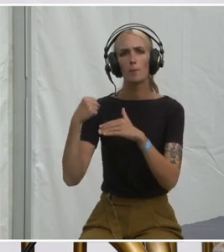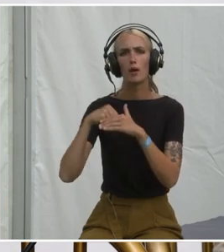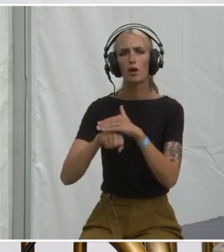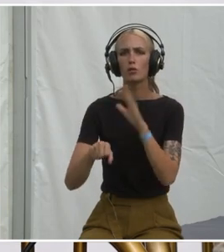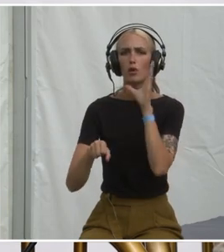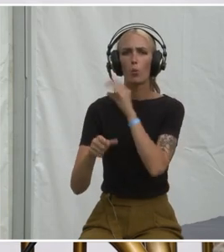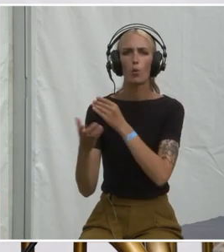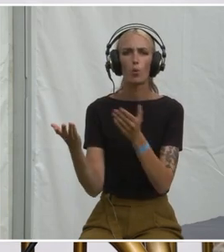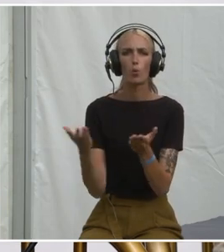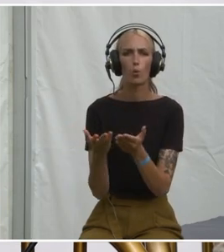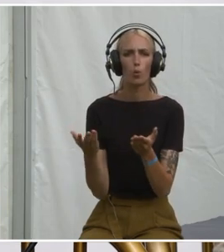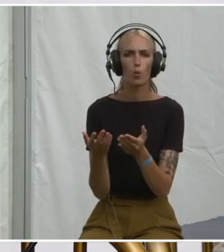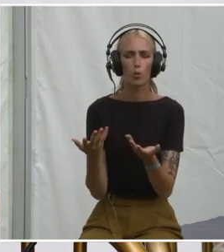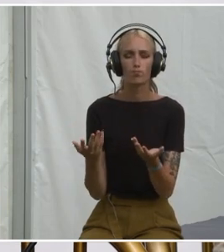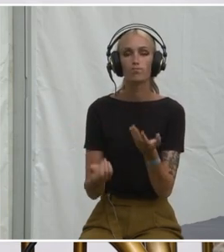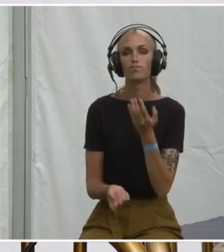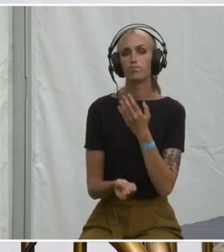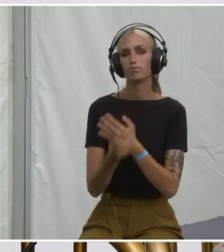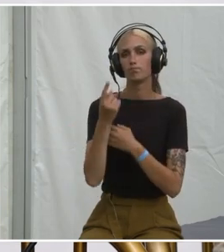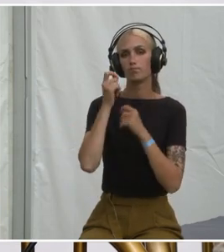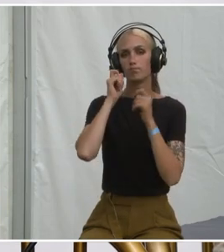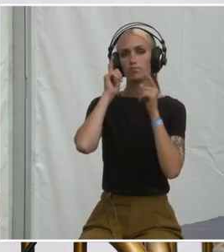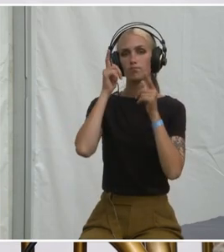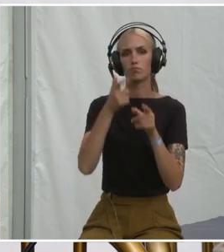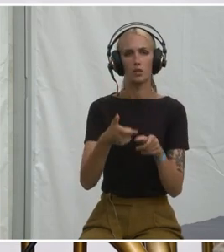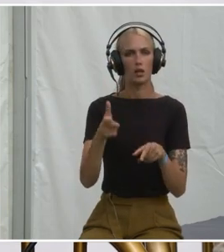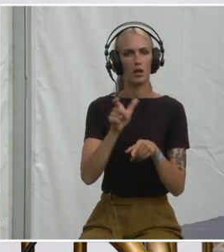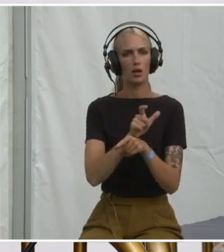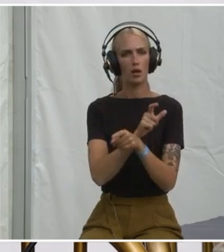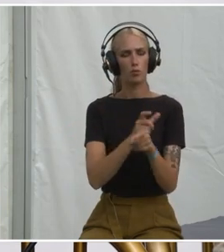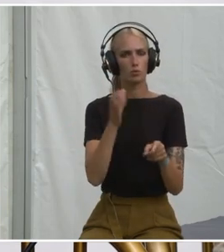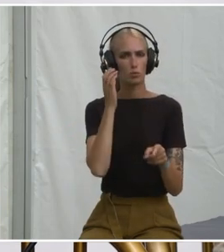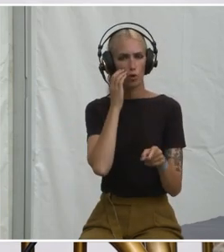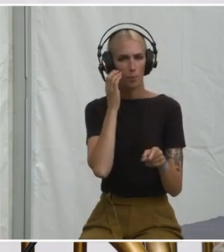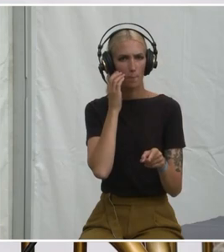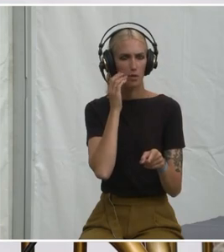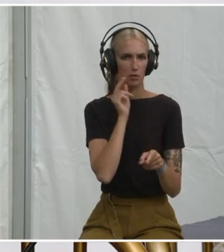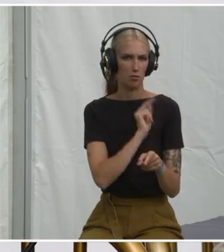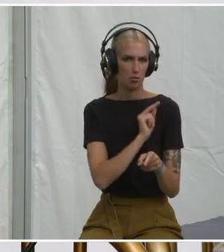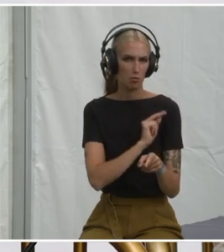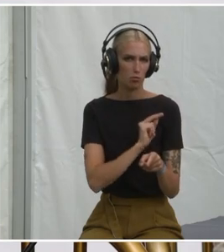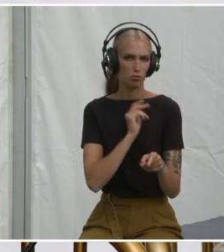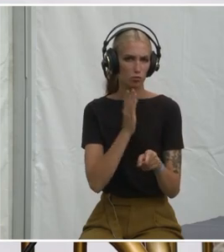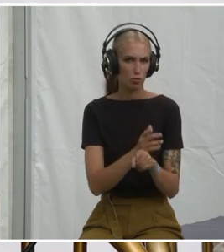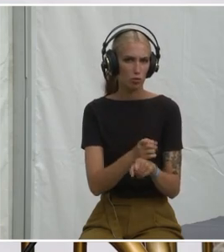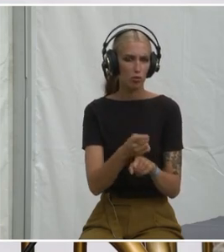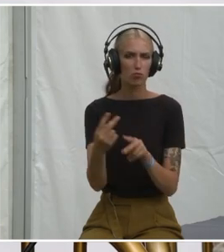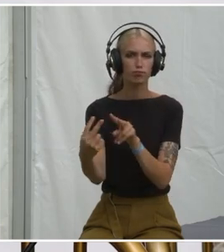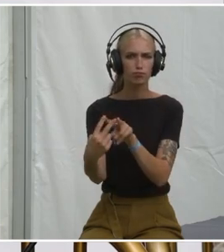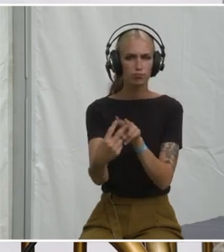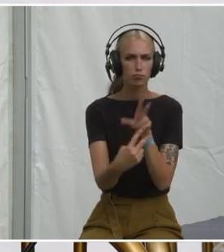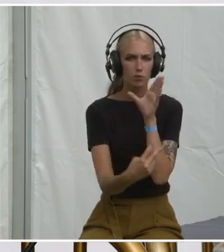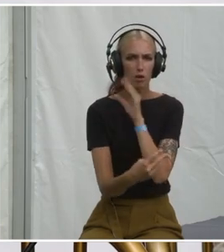some kind of surprise that most of them used actually digital tools, mobile phones to be connecting